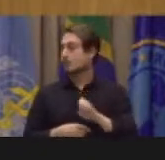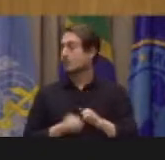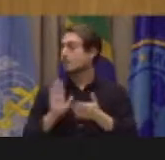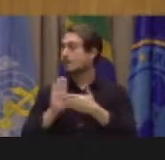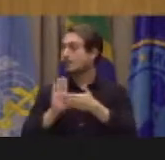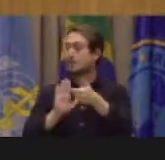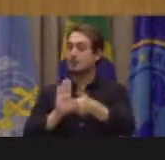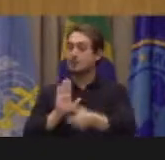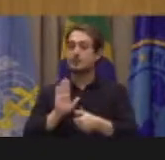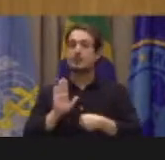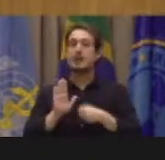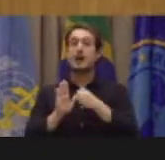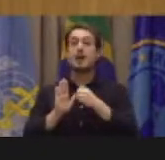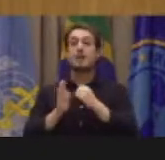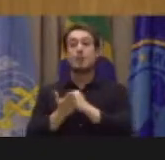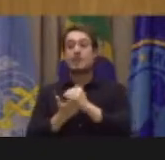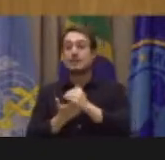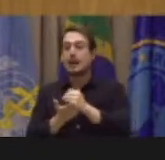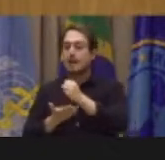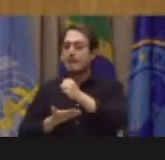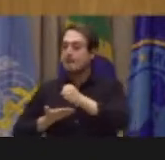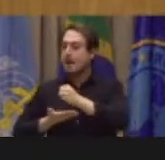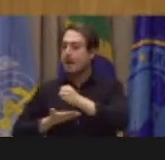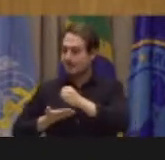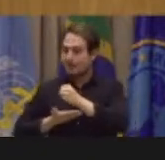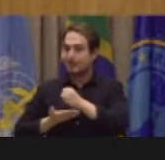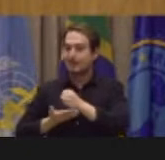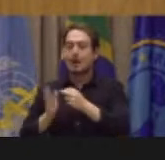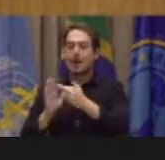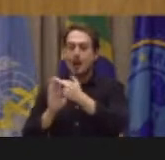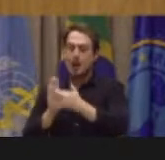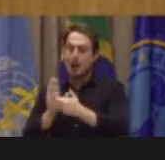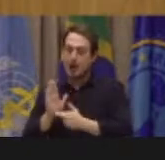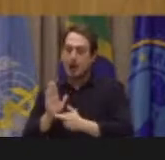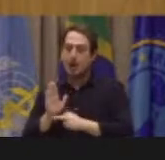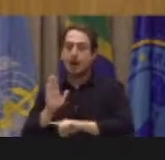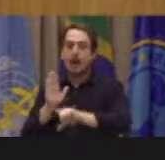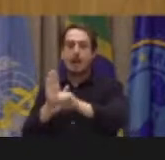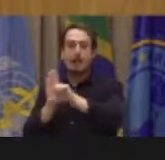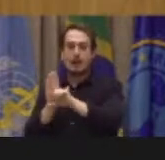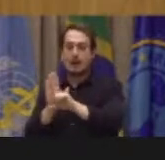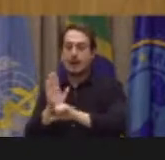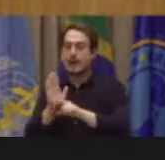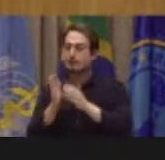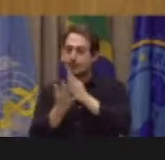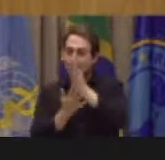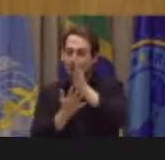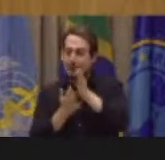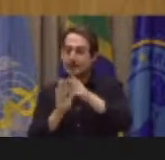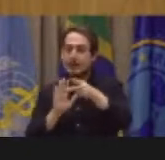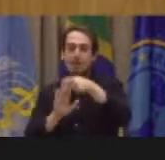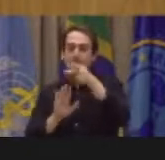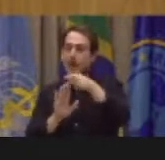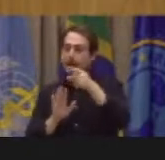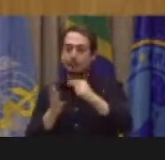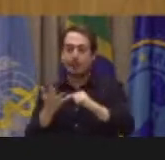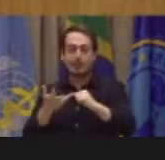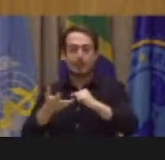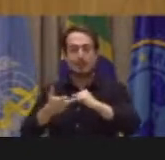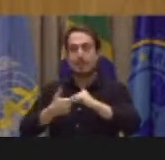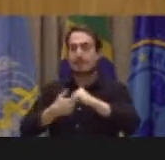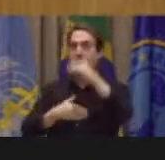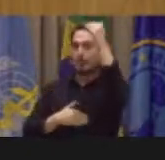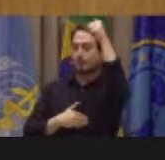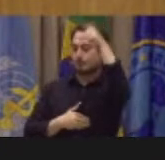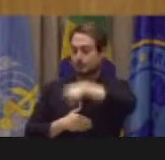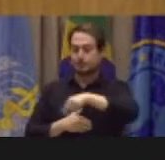Giuseppe mentioned. We start on the basis. No regulation or norm or directives or legislation is